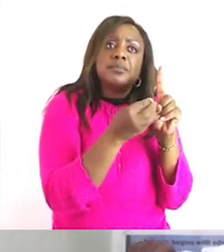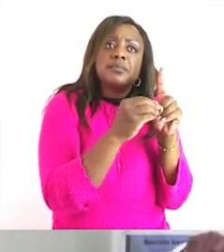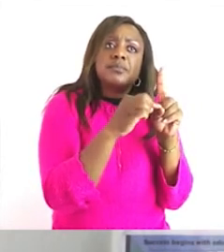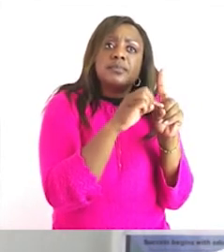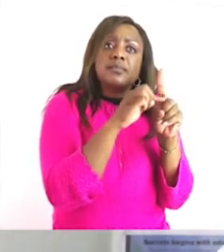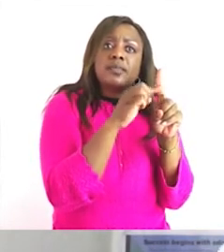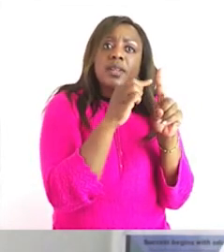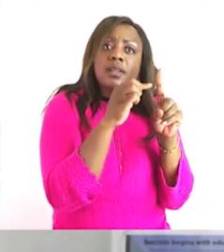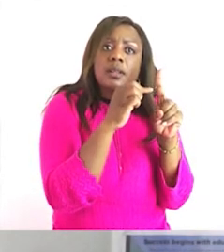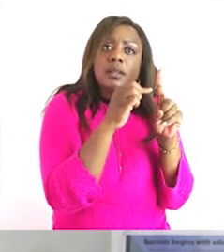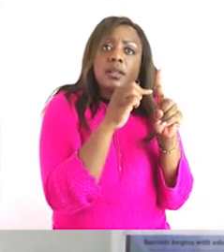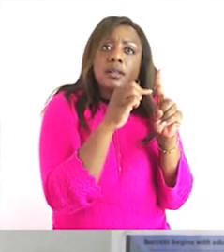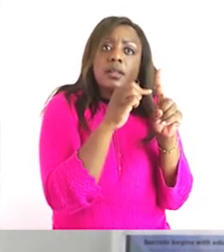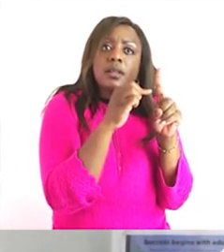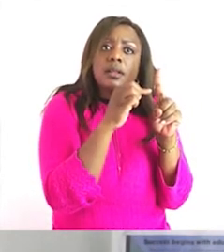So